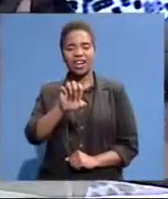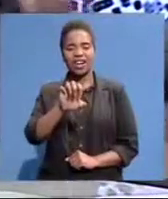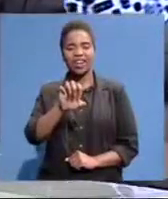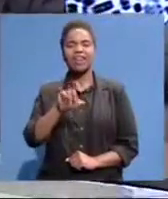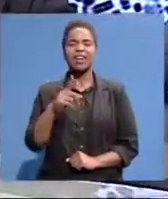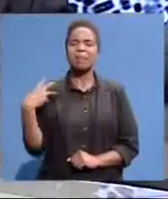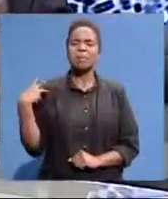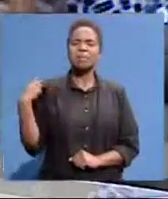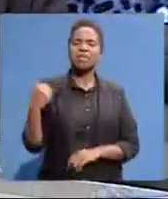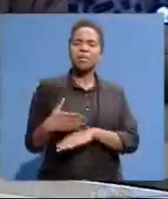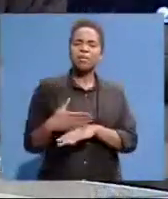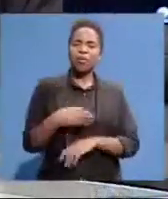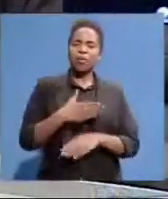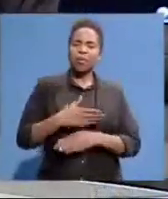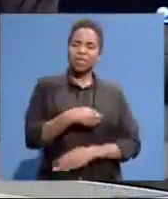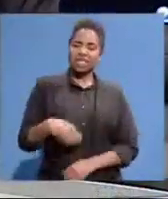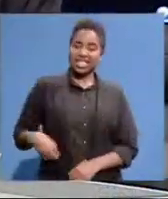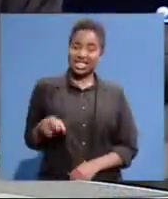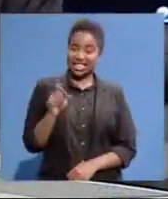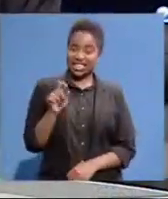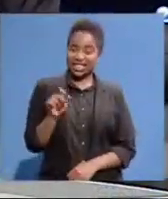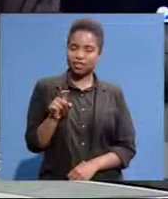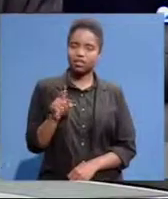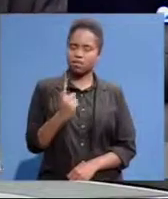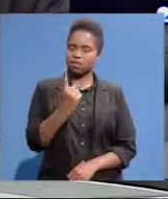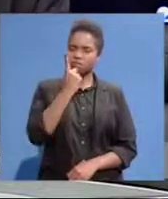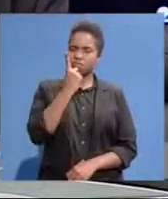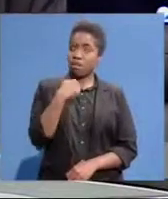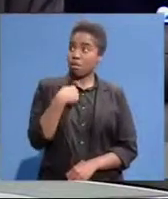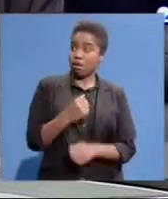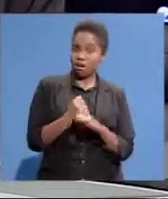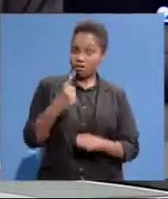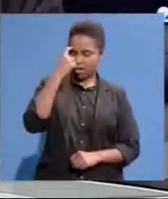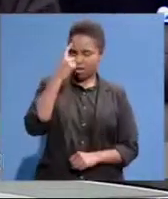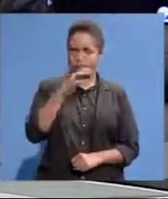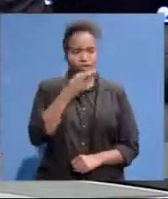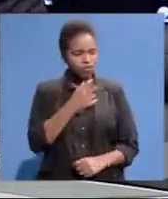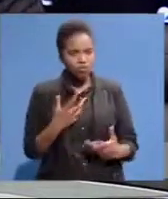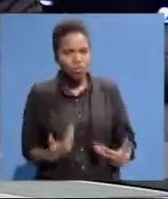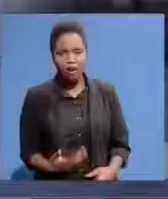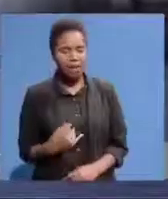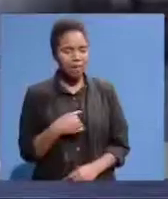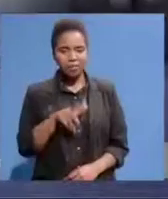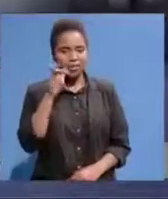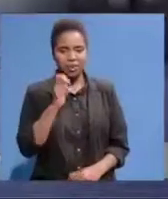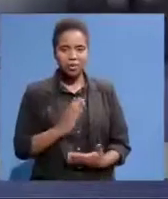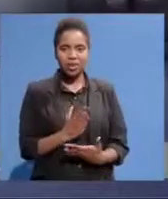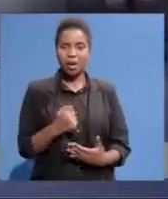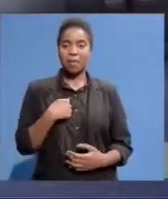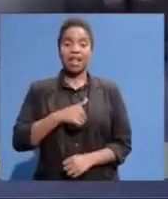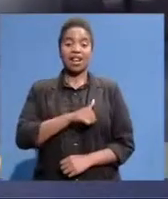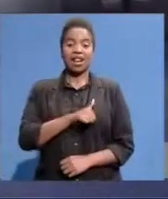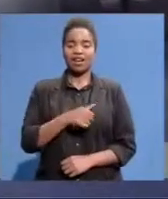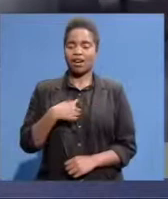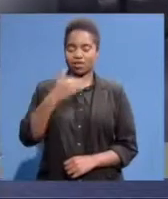they were watching TV or they're listening to radio or anything like that. He says, hey, Mvan, because you know, I was privileged enough to have